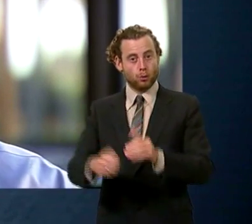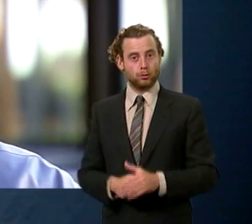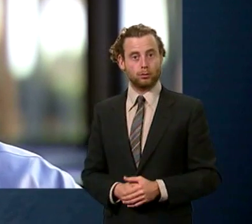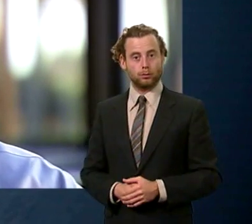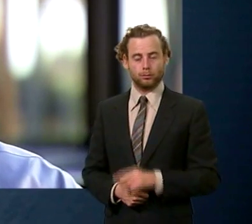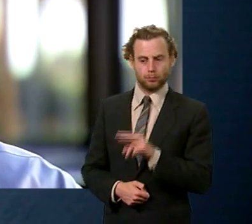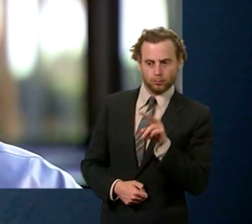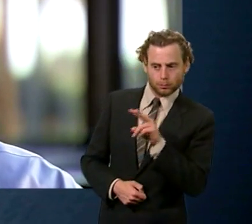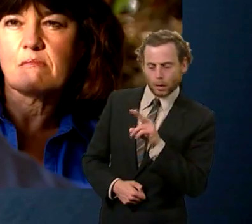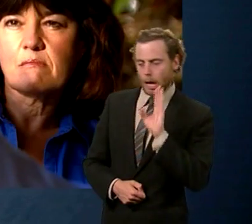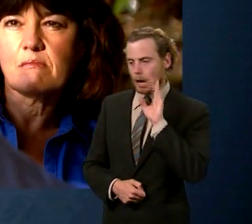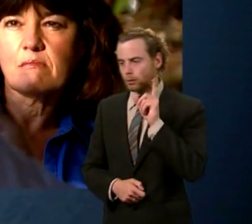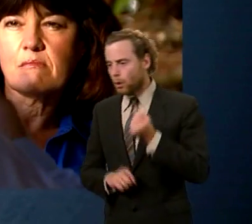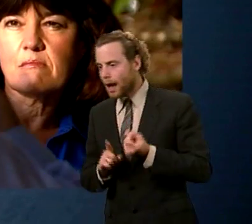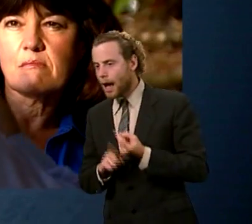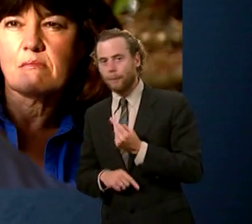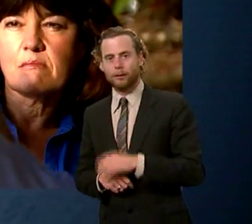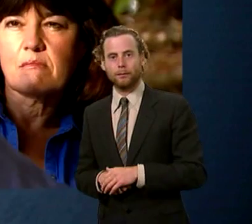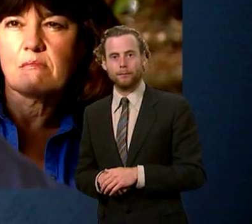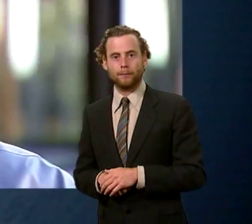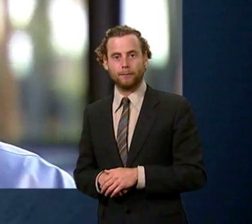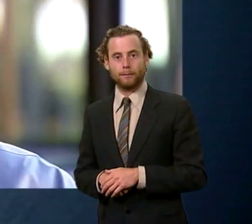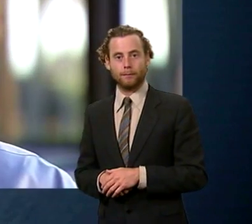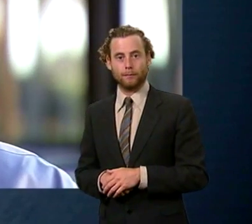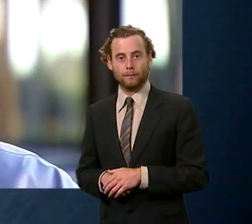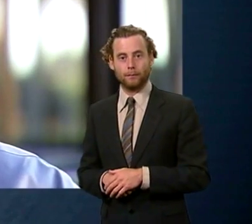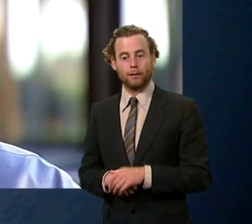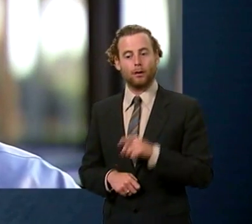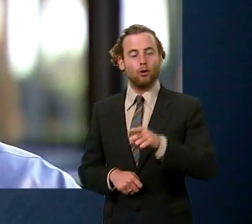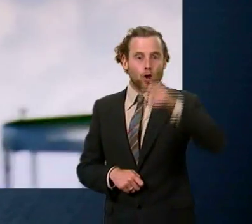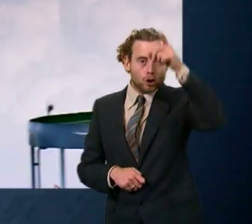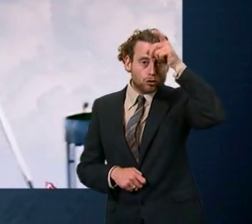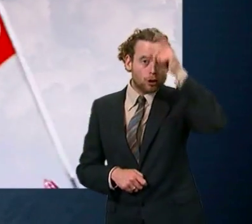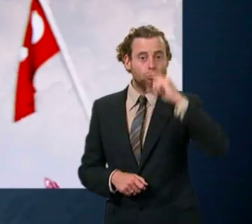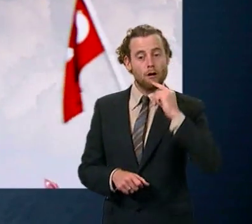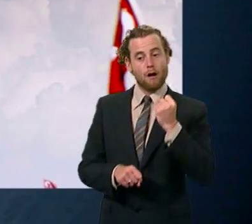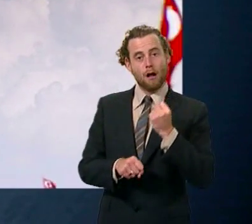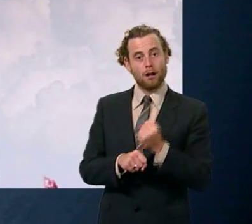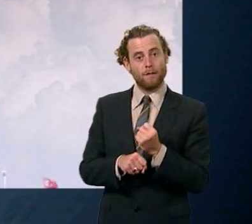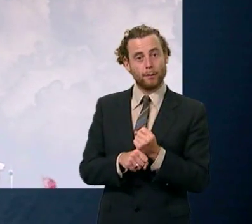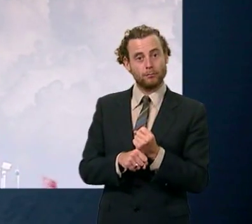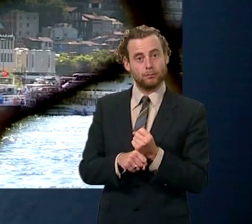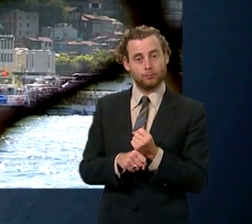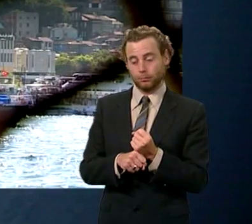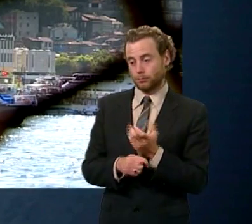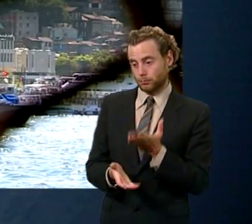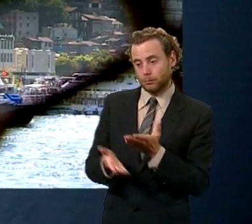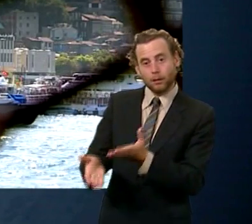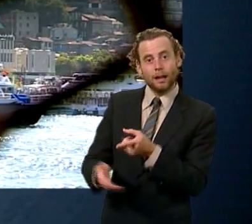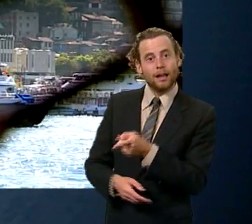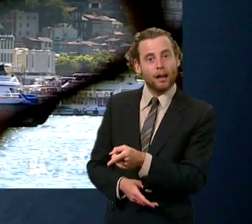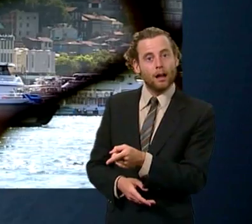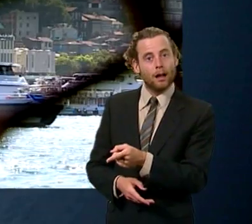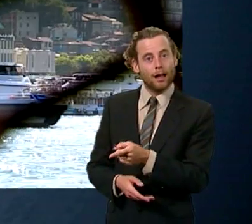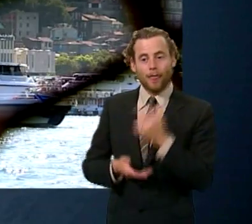happening, observing what is happening. It could not happen unless the Turkish government gave a certain green light to this kind of